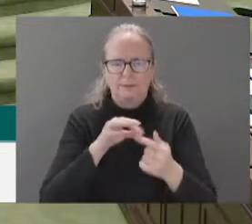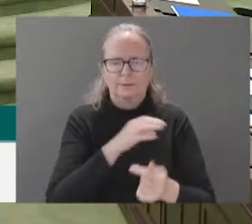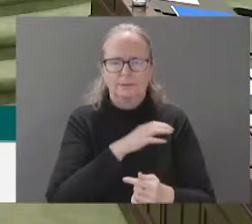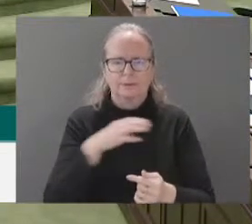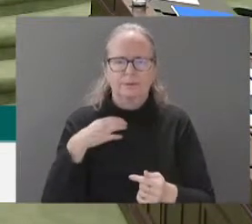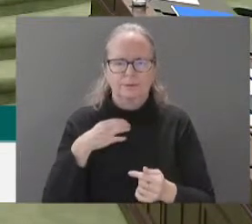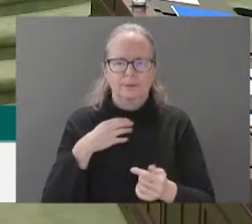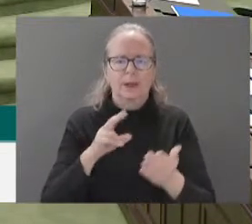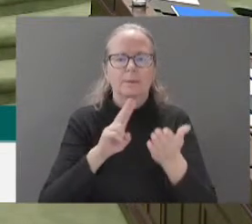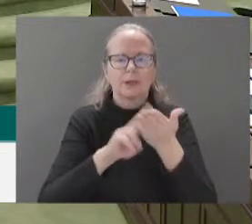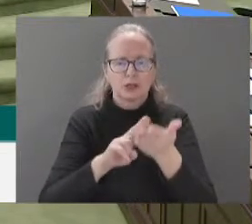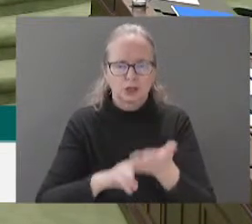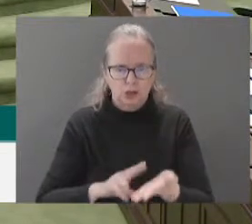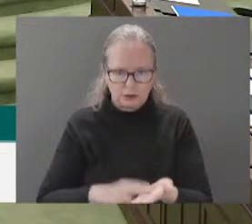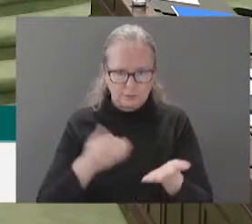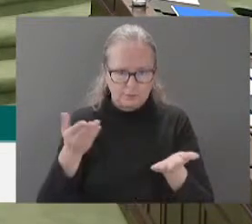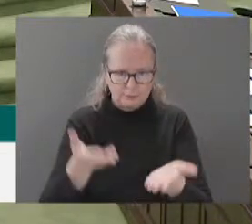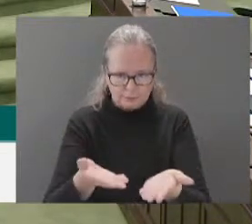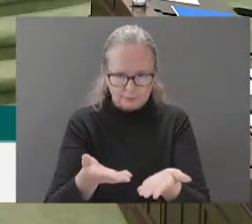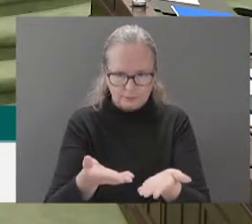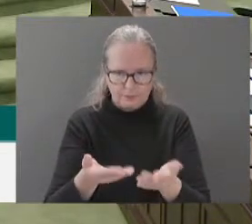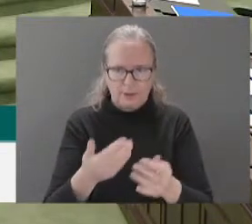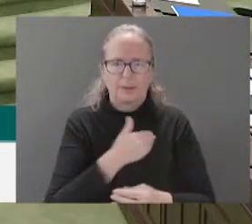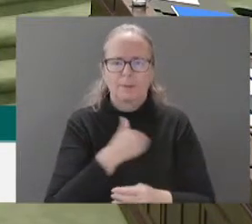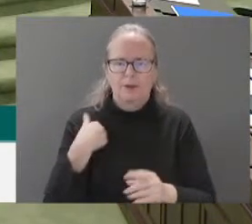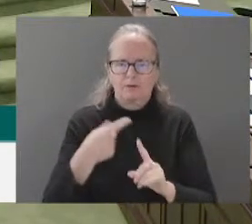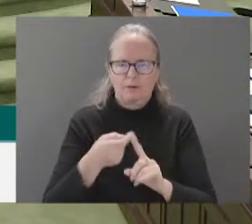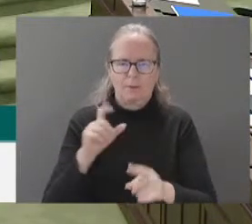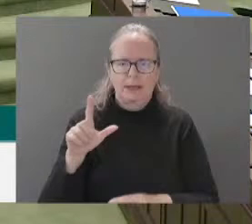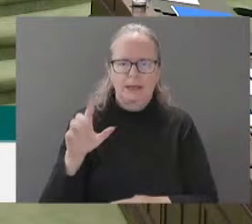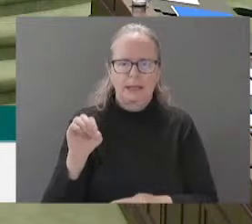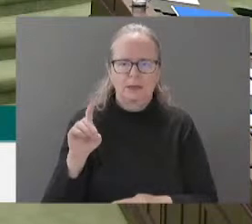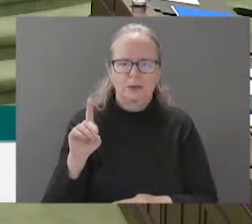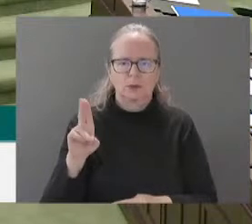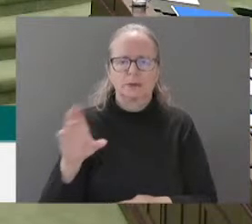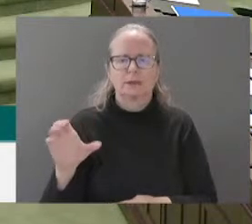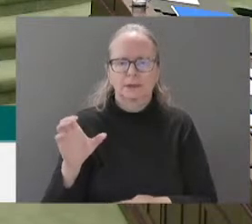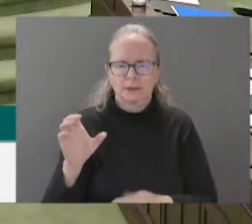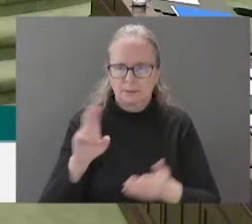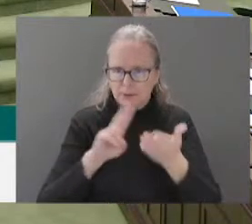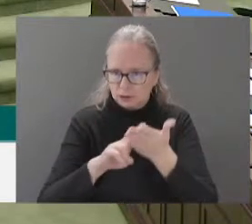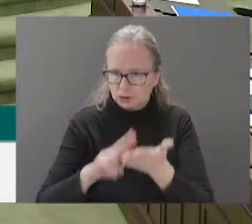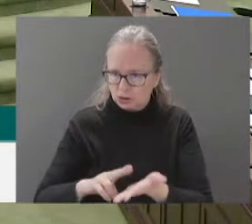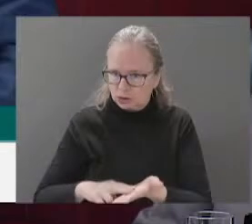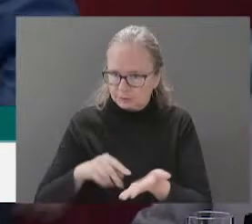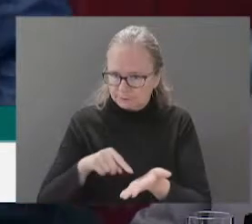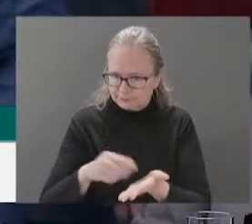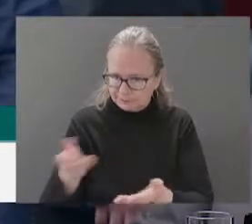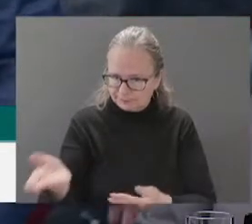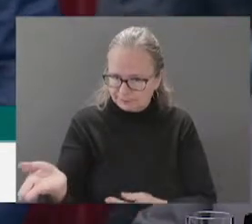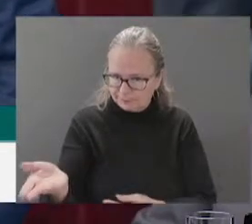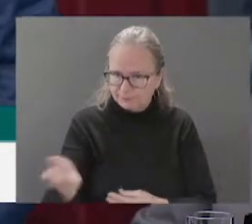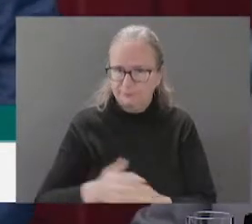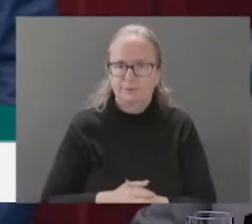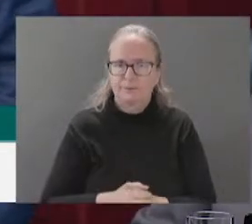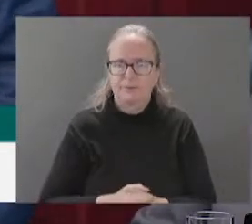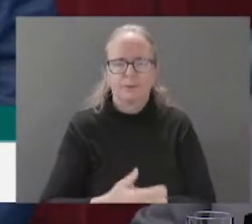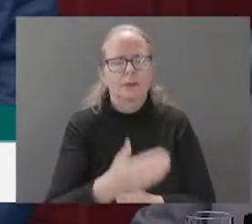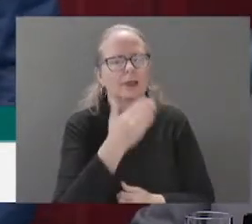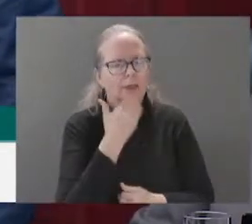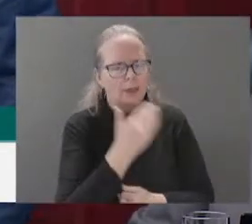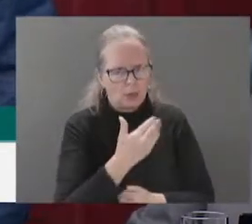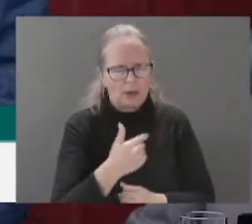luk Bowmont has a petition to present thank you Mr Speaker I'm happy to rise to table a Citizens L